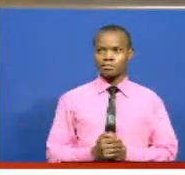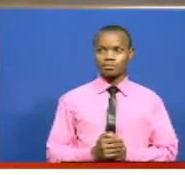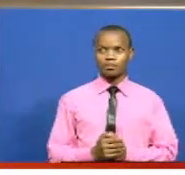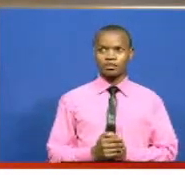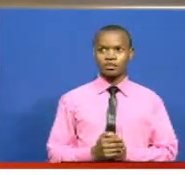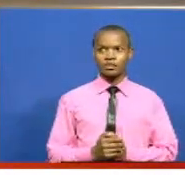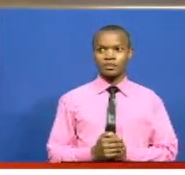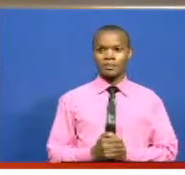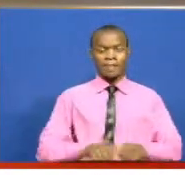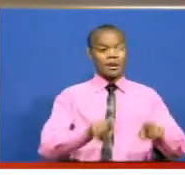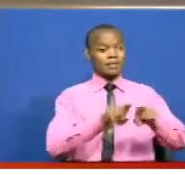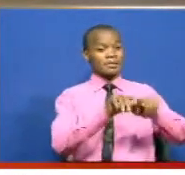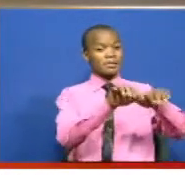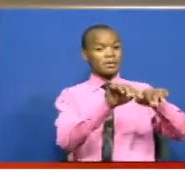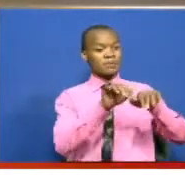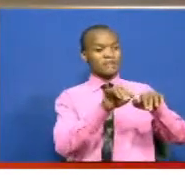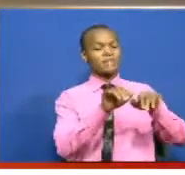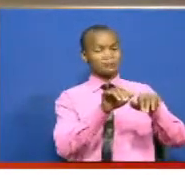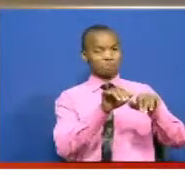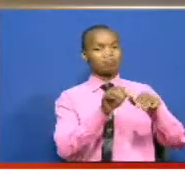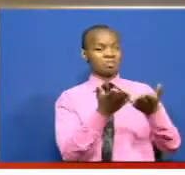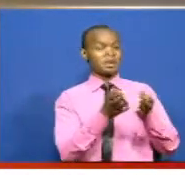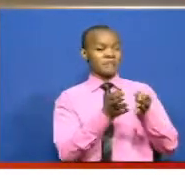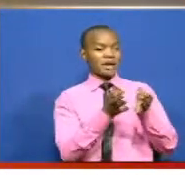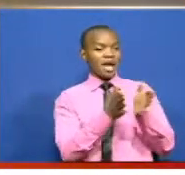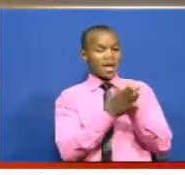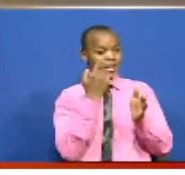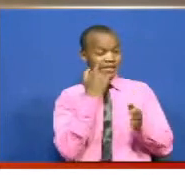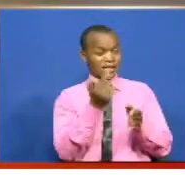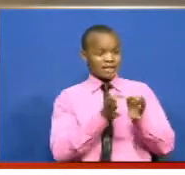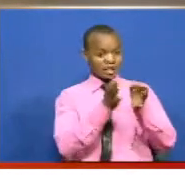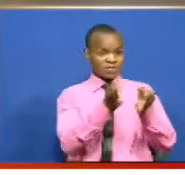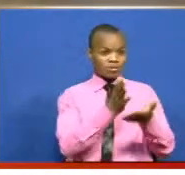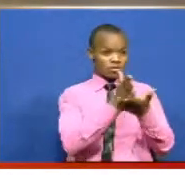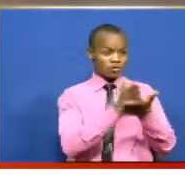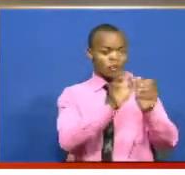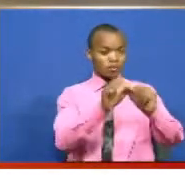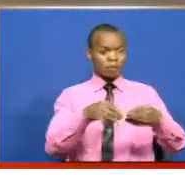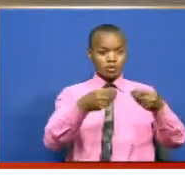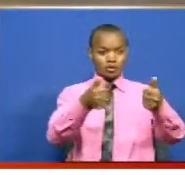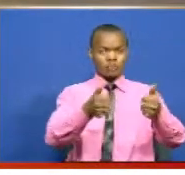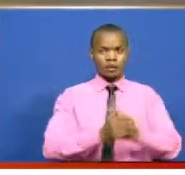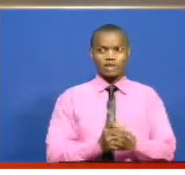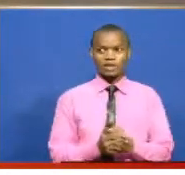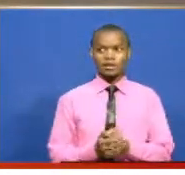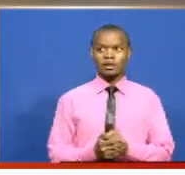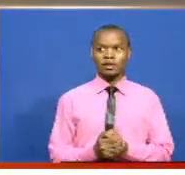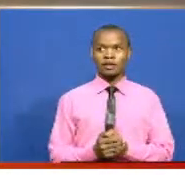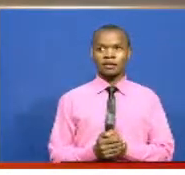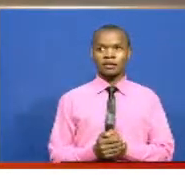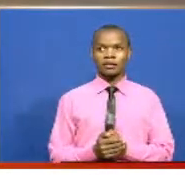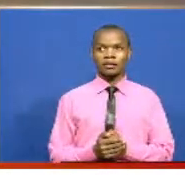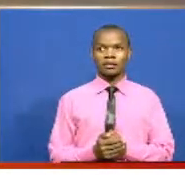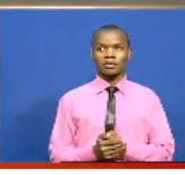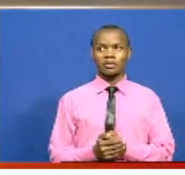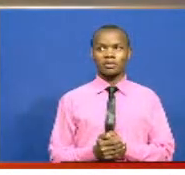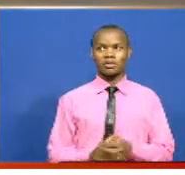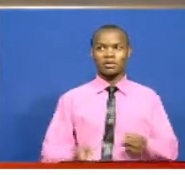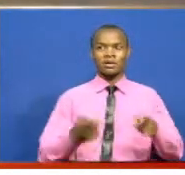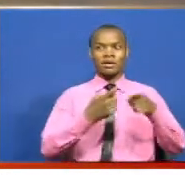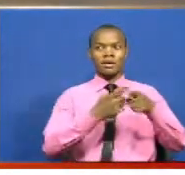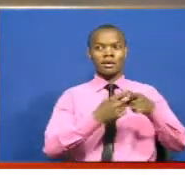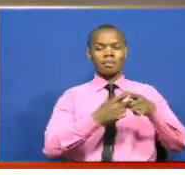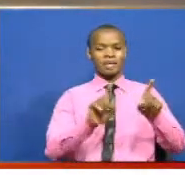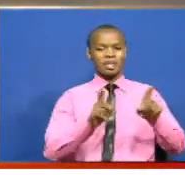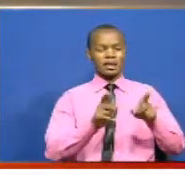It's still a matter of wait and see whether that will be considered. But let's open up this document a little bit and look at,